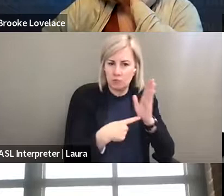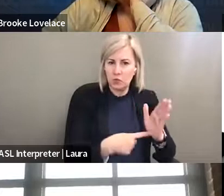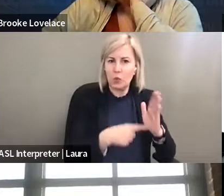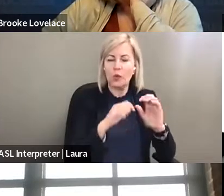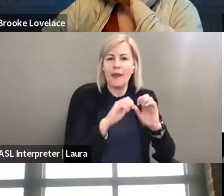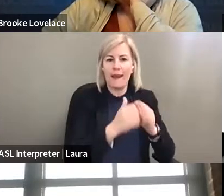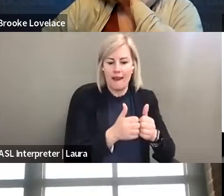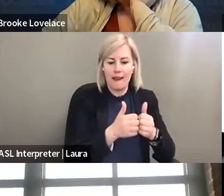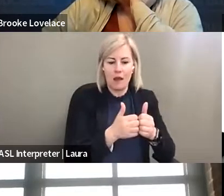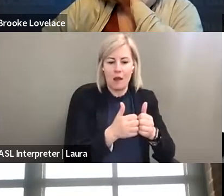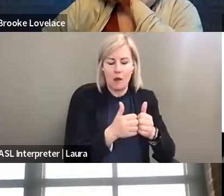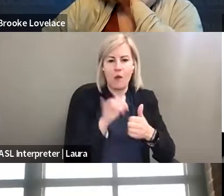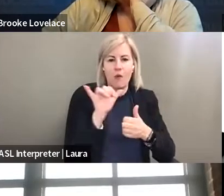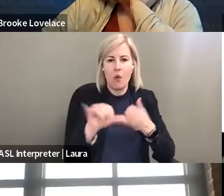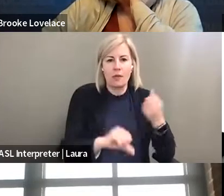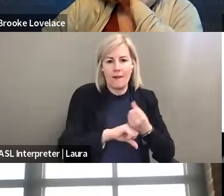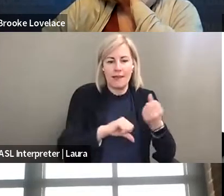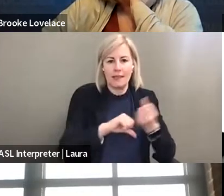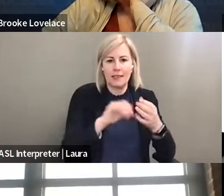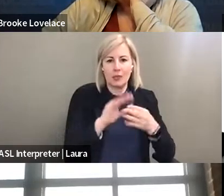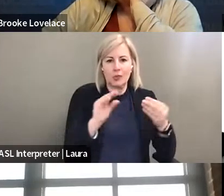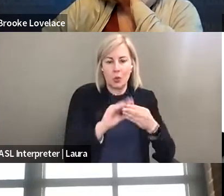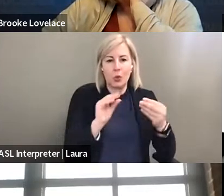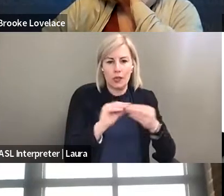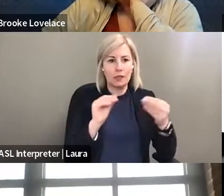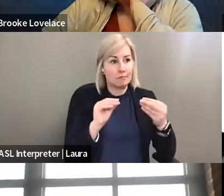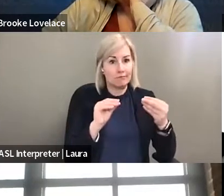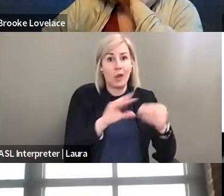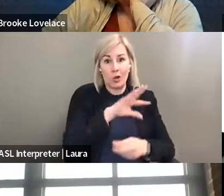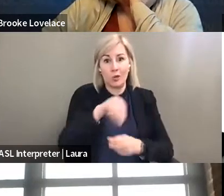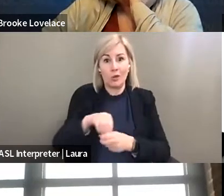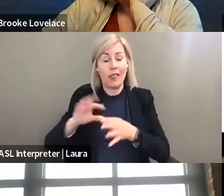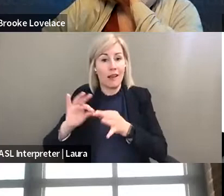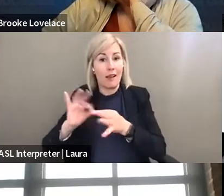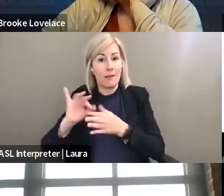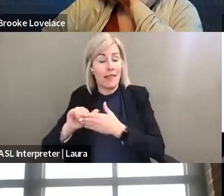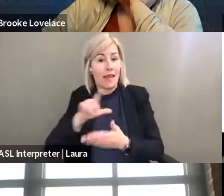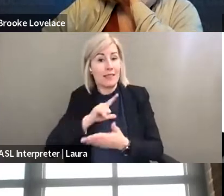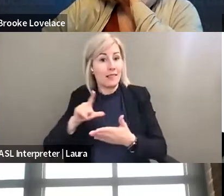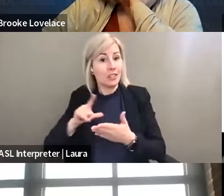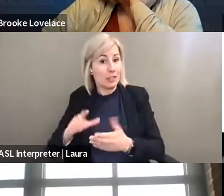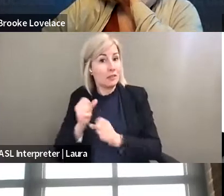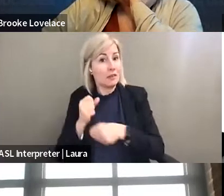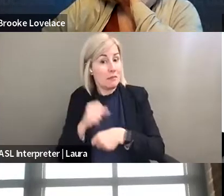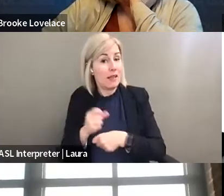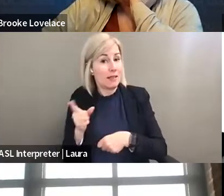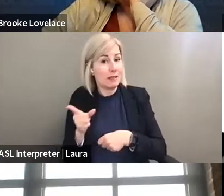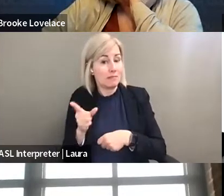those advocate stories make it into the comments that legislators make on the floor?